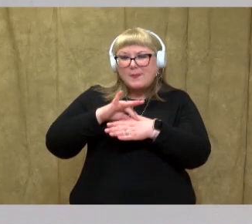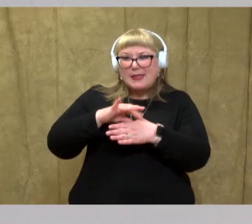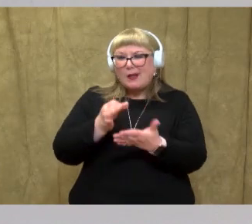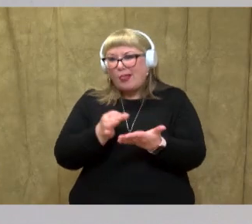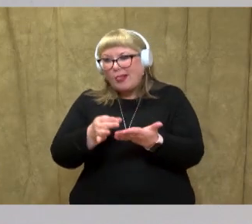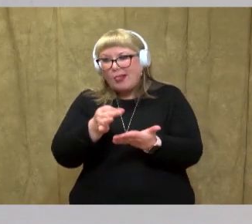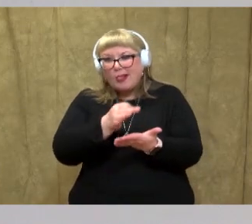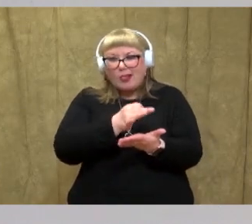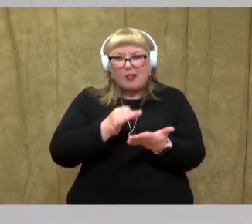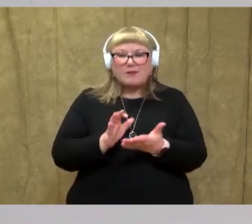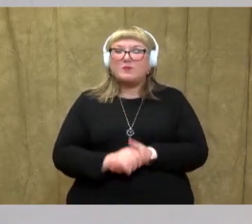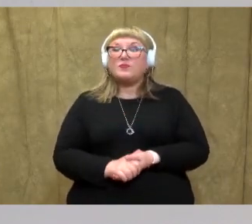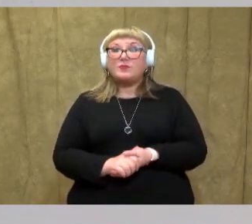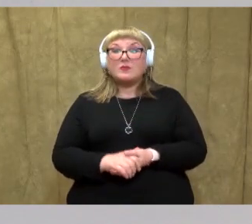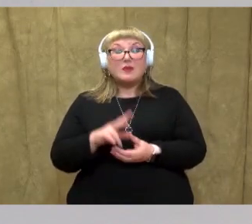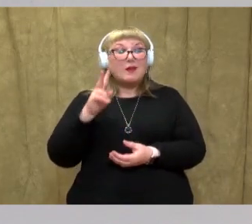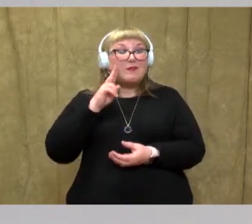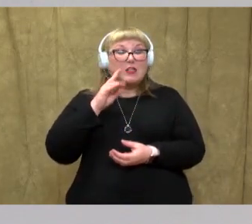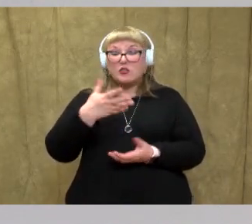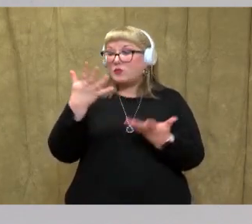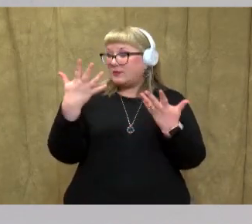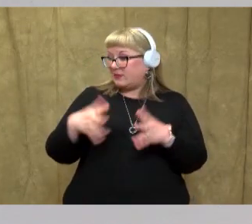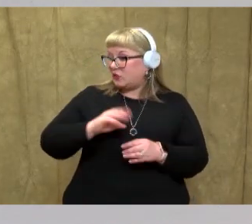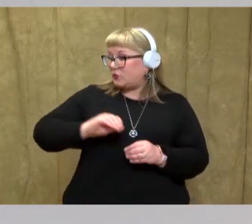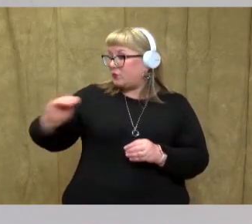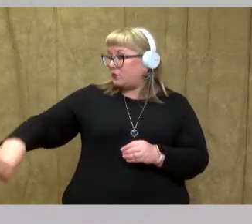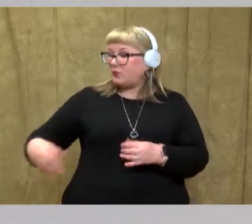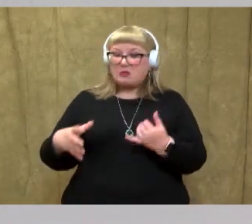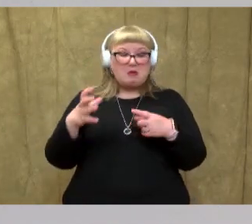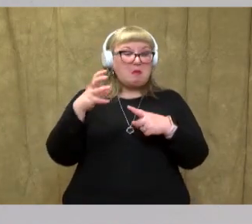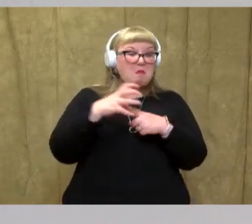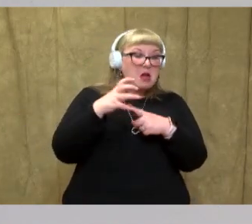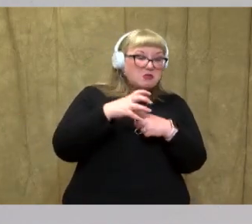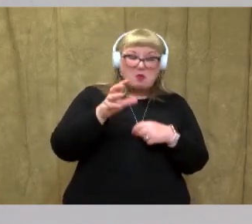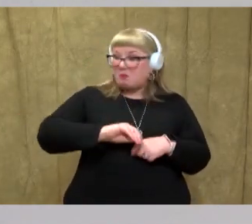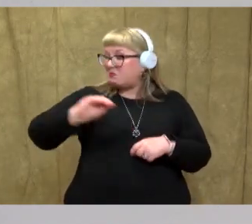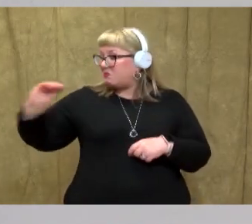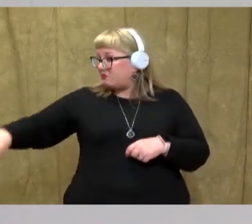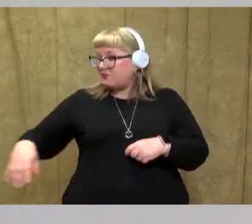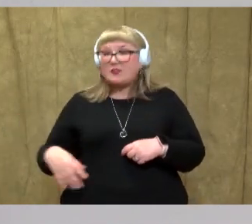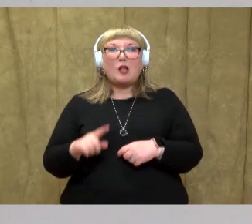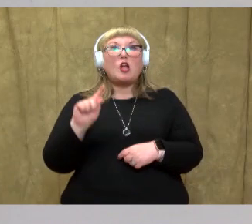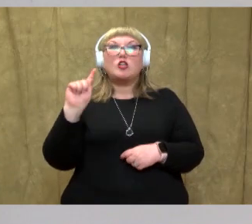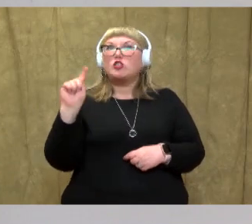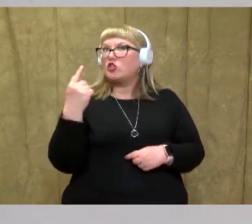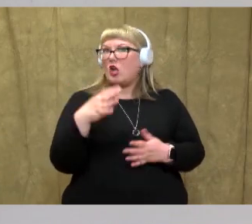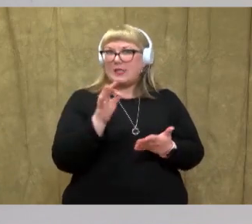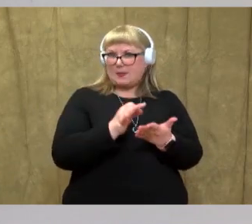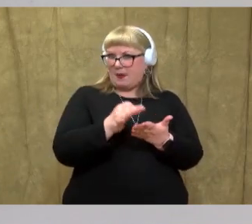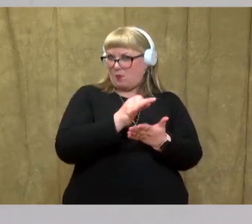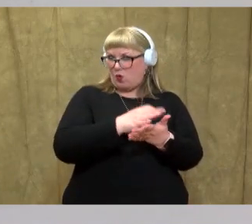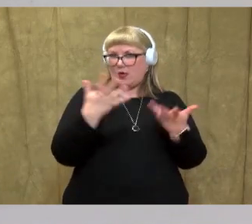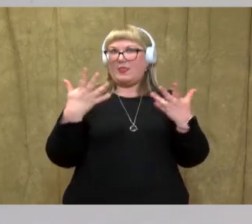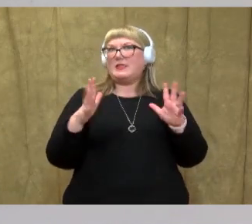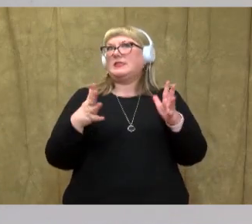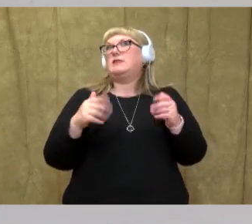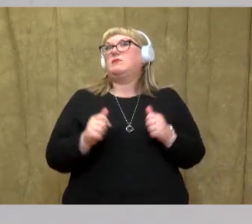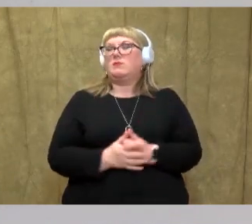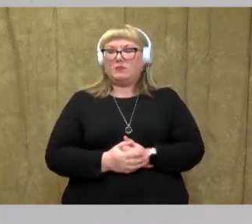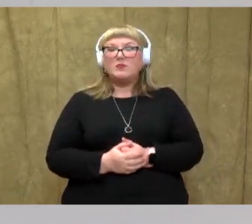Let's put our vegetables away and our mushrooms away and just do one with just